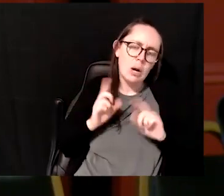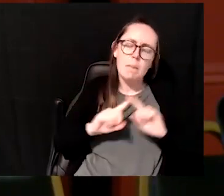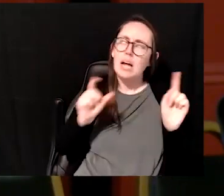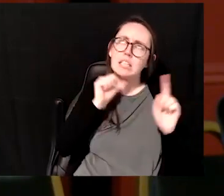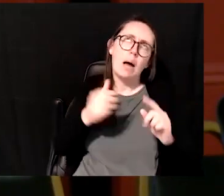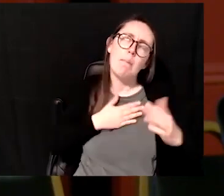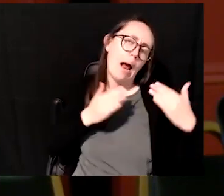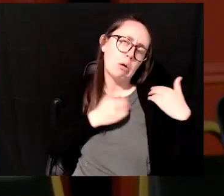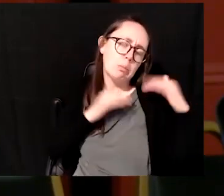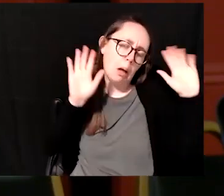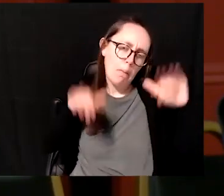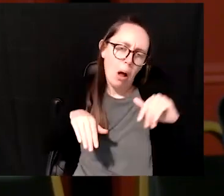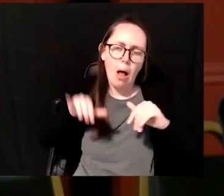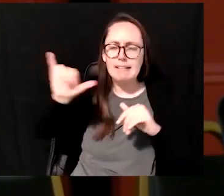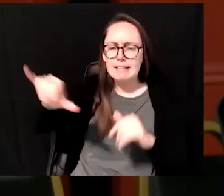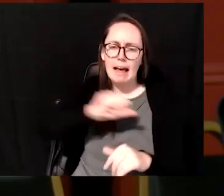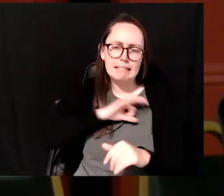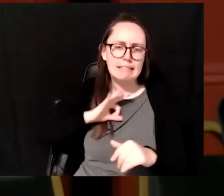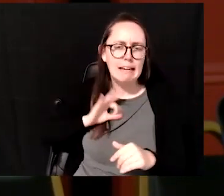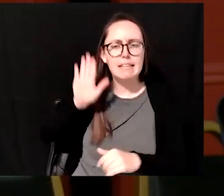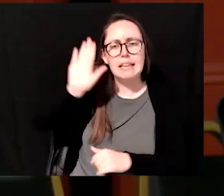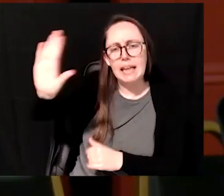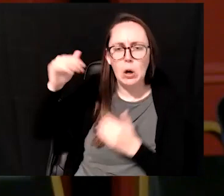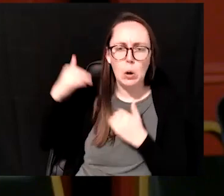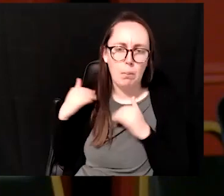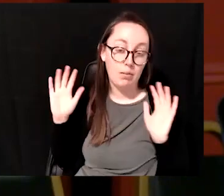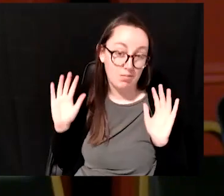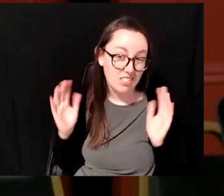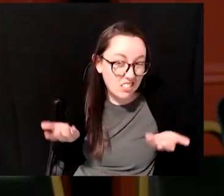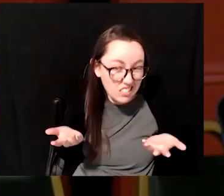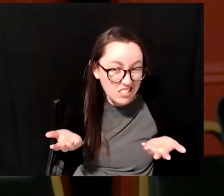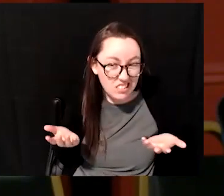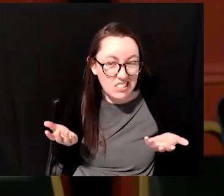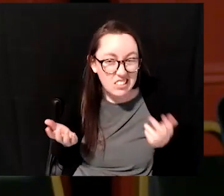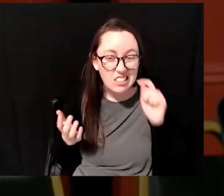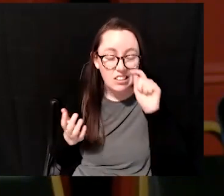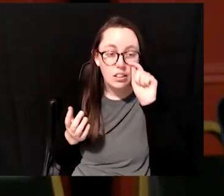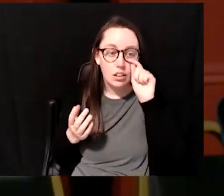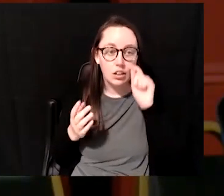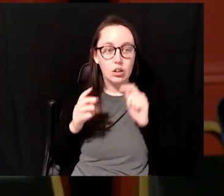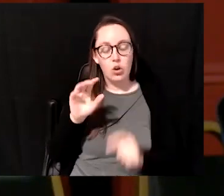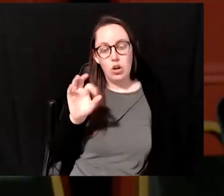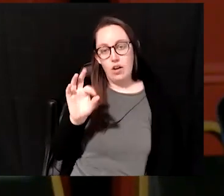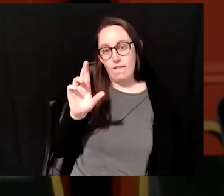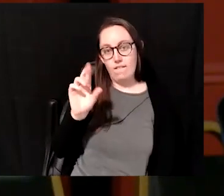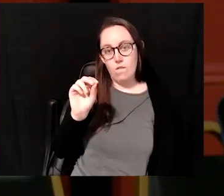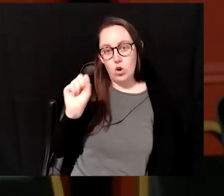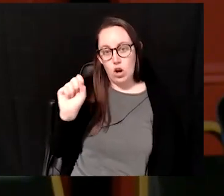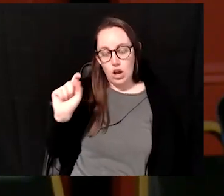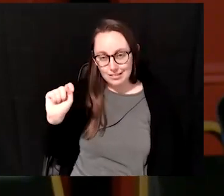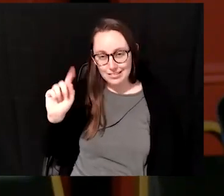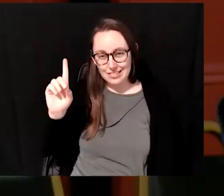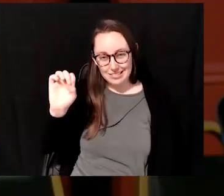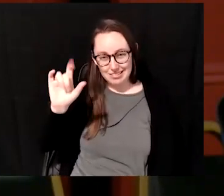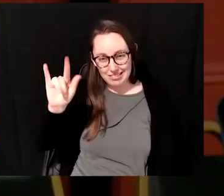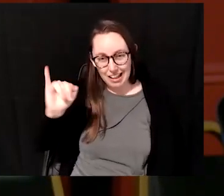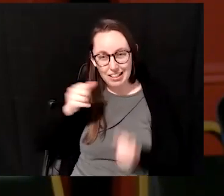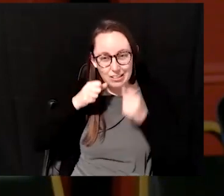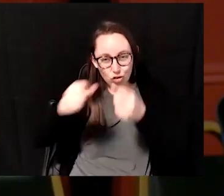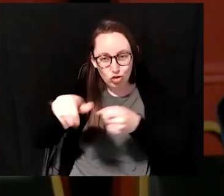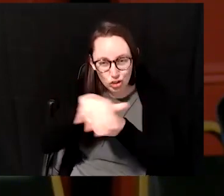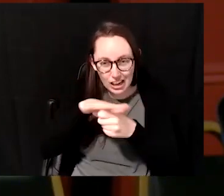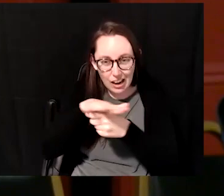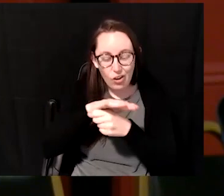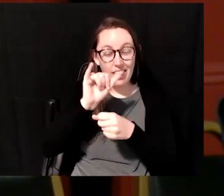meets the road um we had fantastic success in the frost Elliott Street area with a neighborhood watch and we're